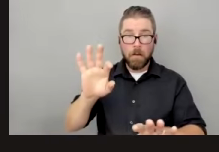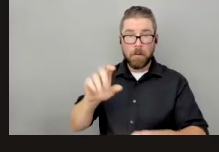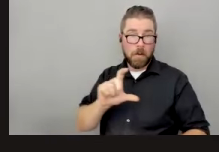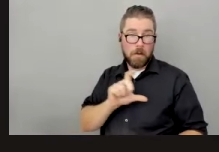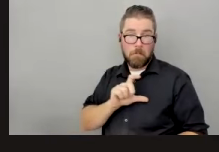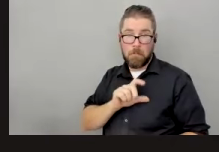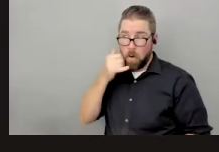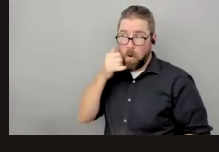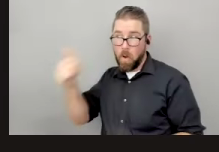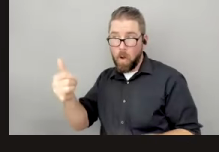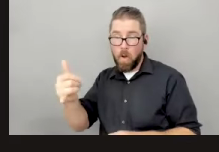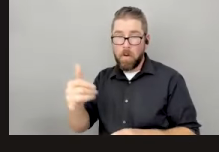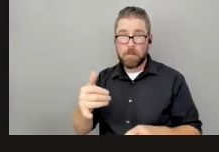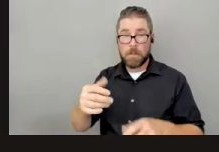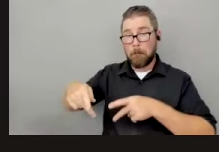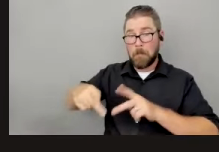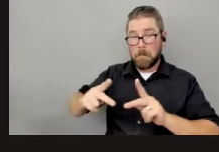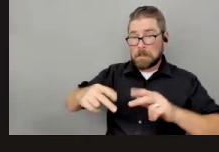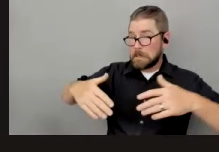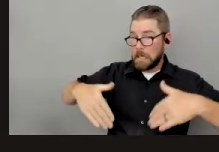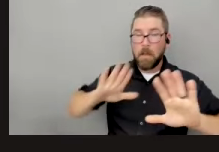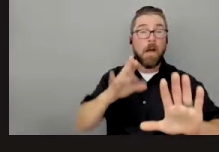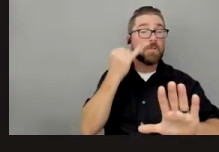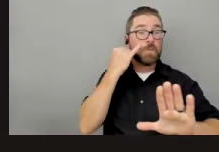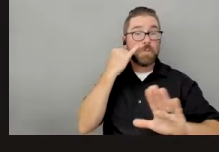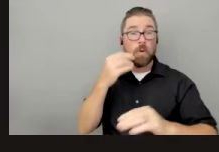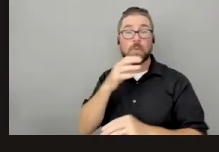permission, we can't do that unless they are a minor.